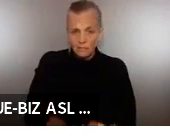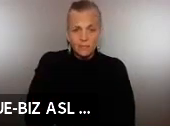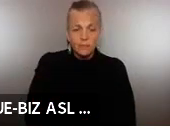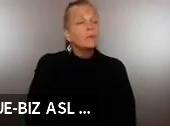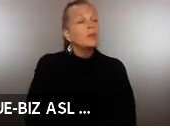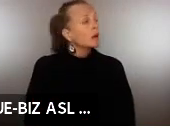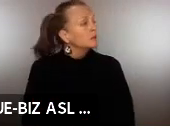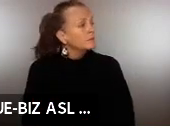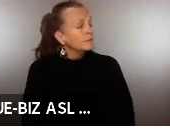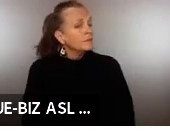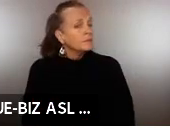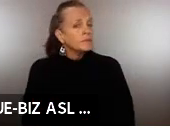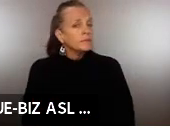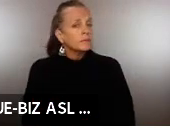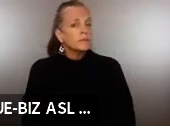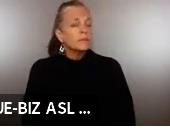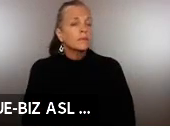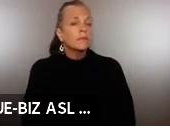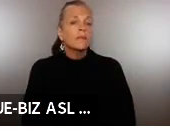When the reading will be,